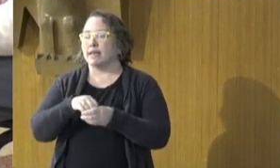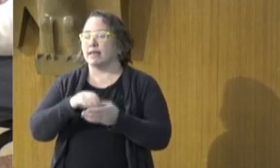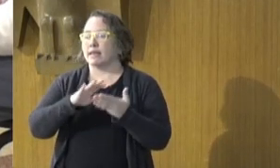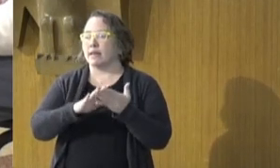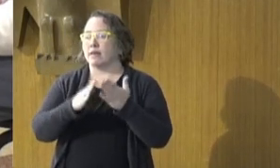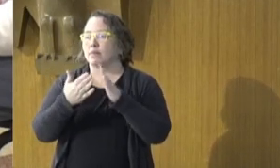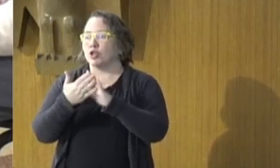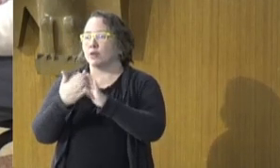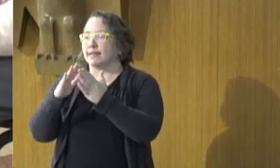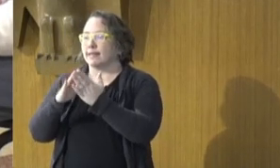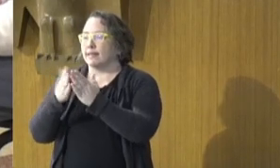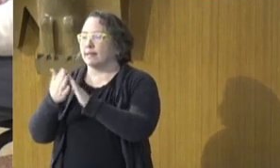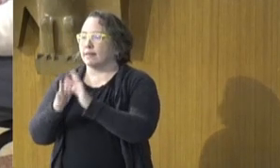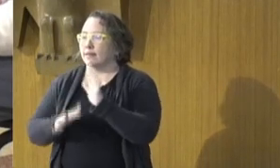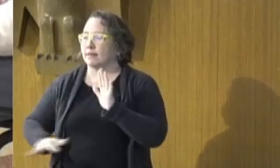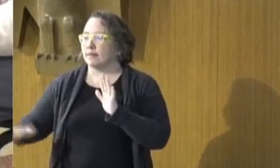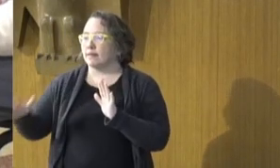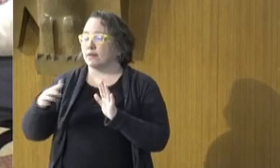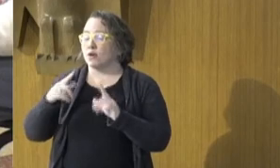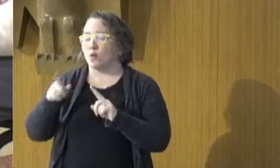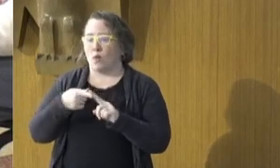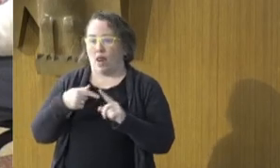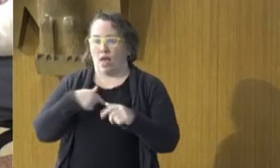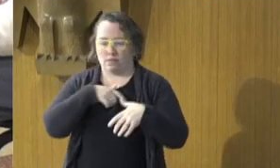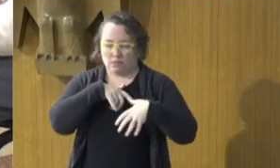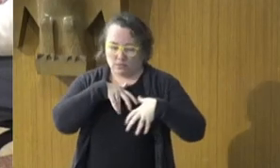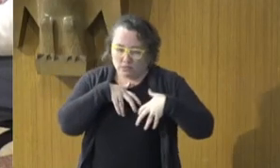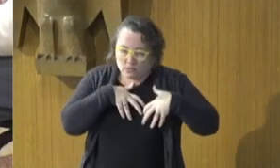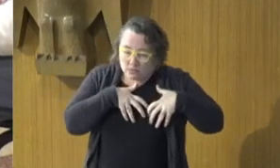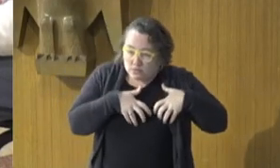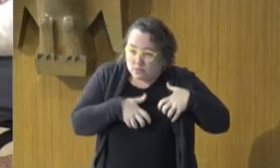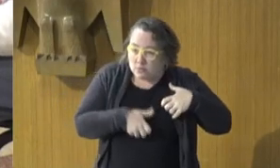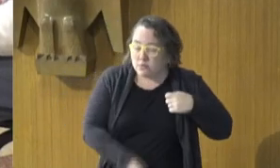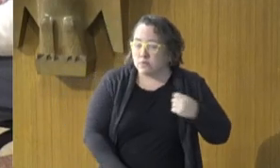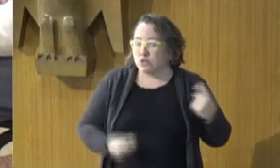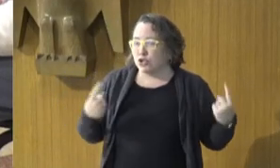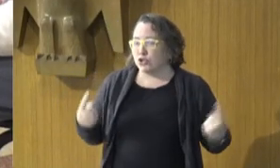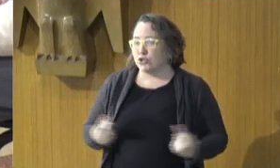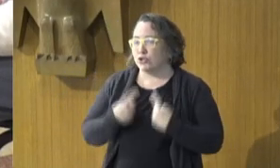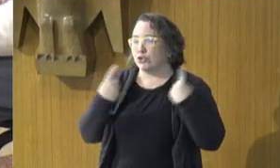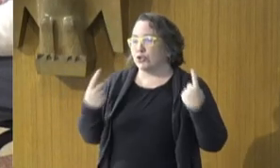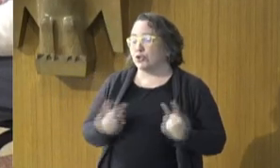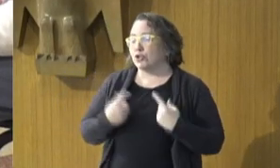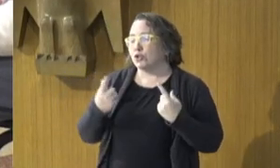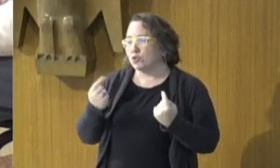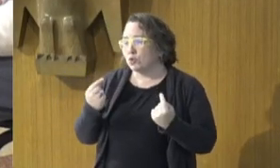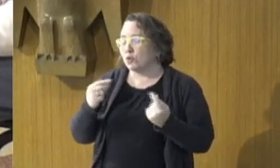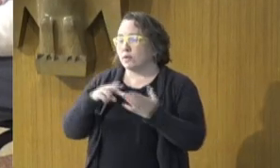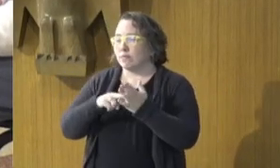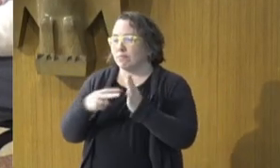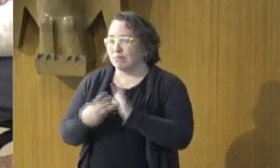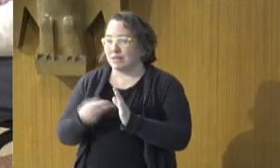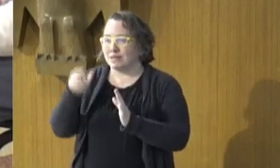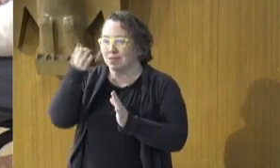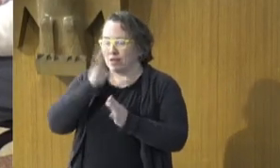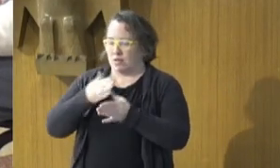I can always count on the community to come around me in different ways. It's in a hug, it's in a note,